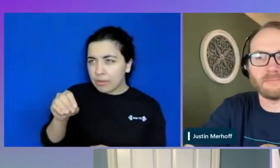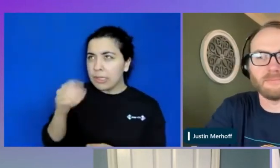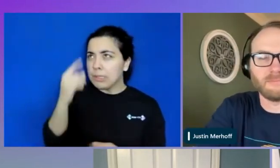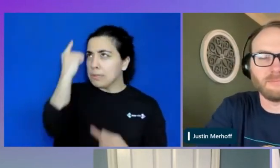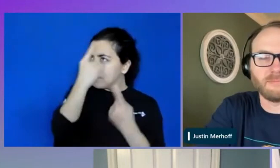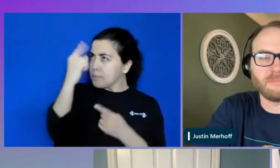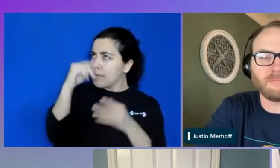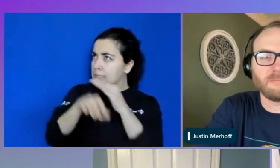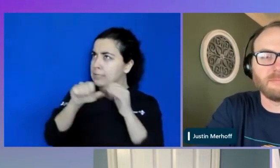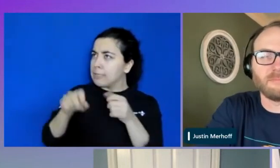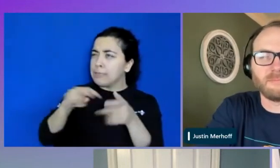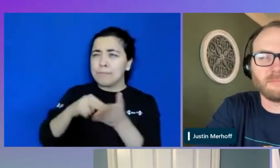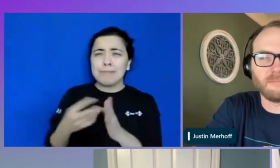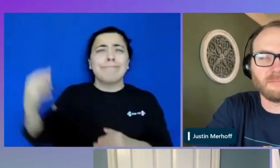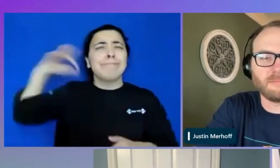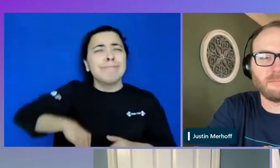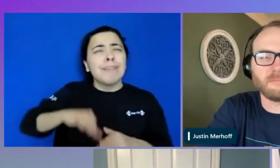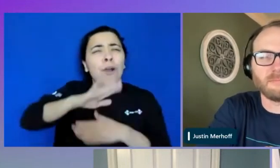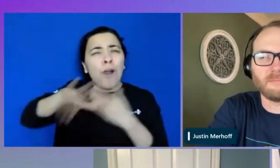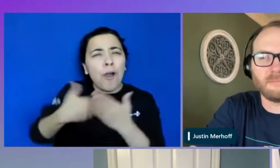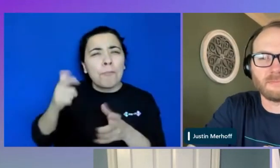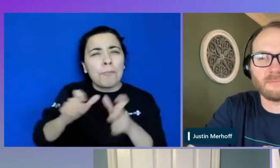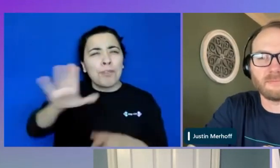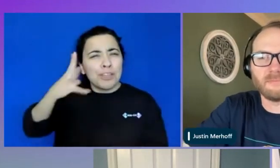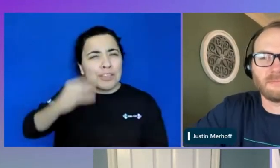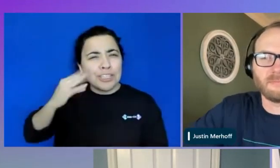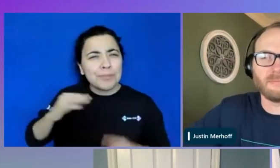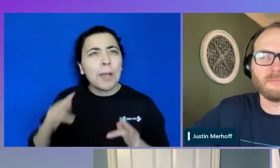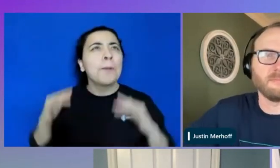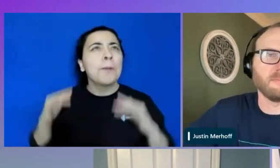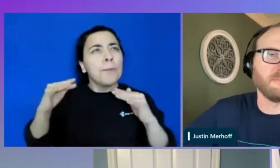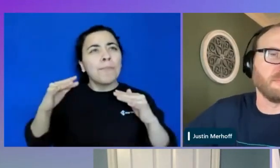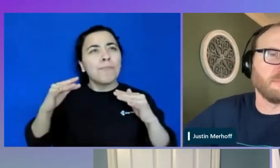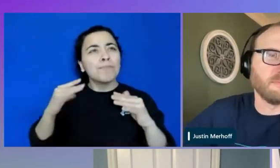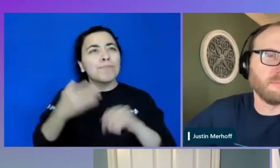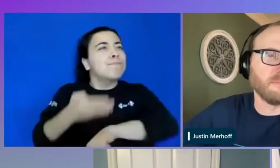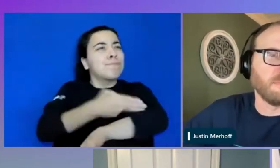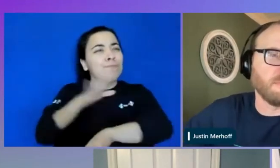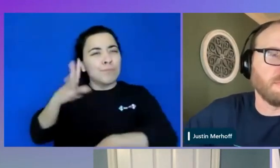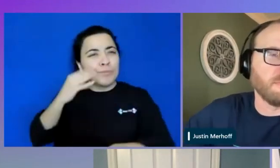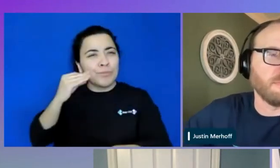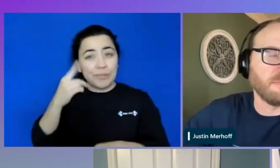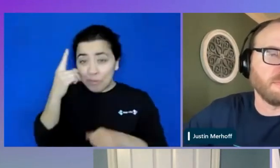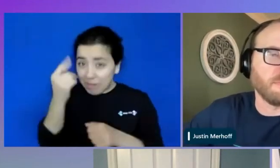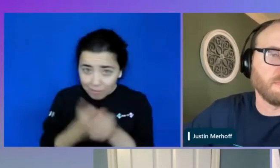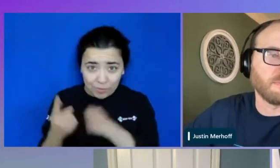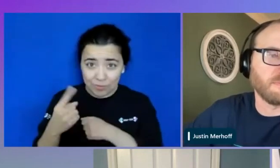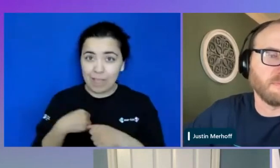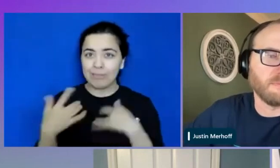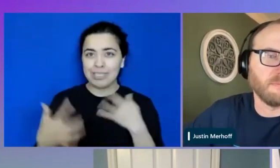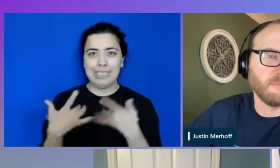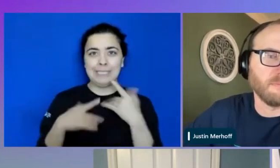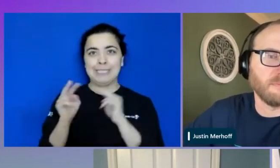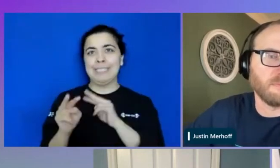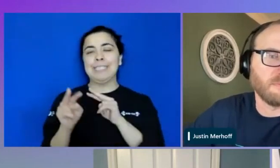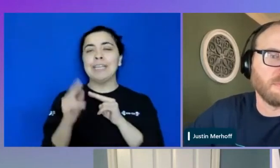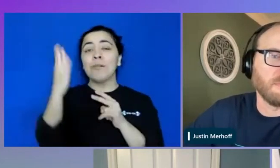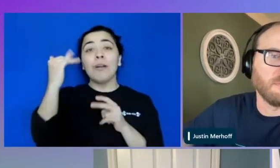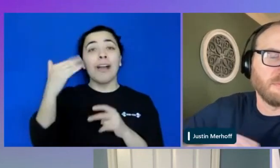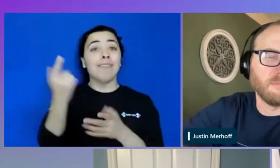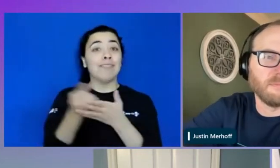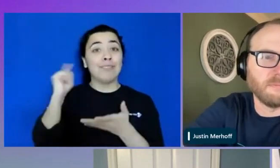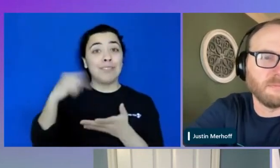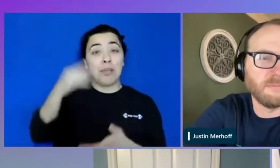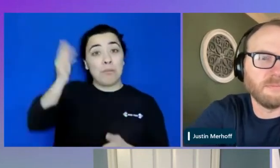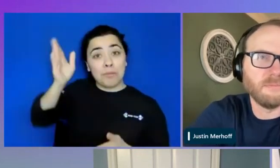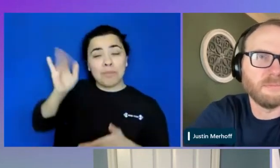for everybody. It enhances the user experience for everybody. And I'm excited about this one because I did a presentation on this last week, and it's